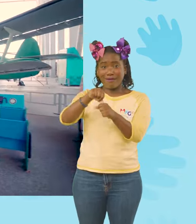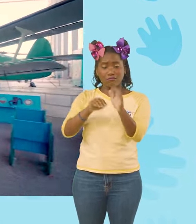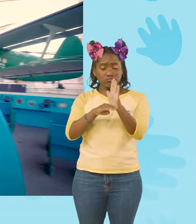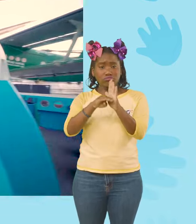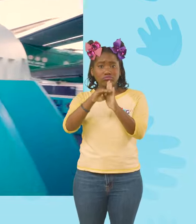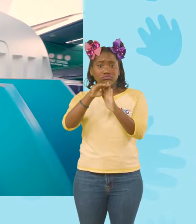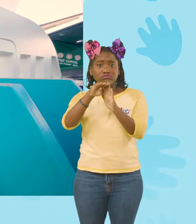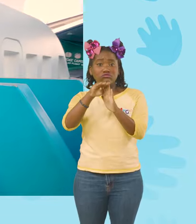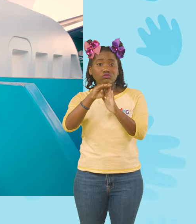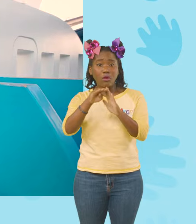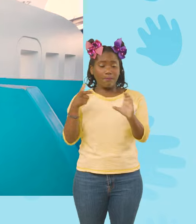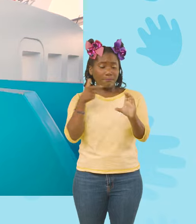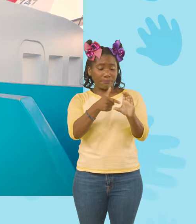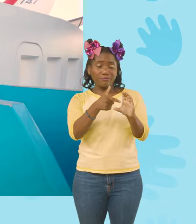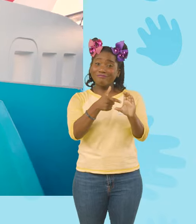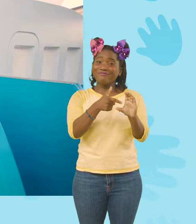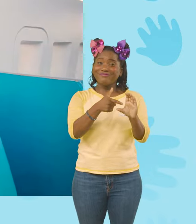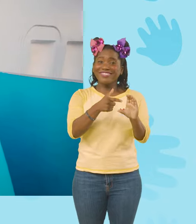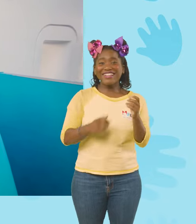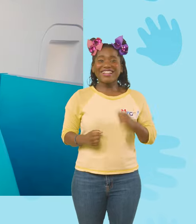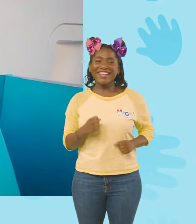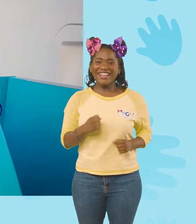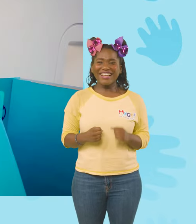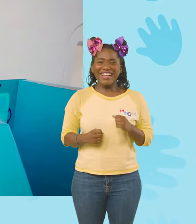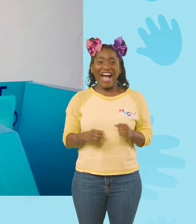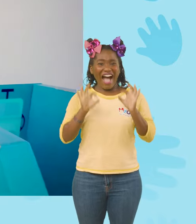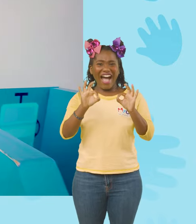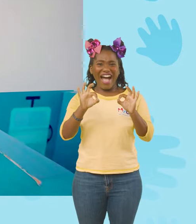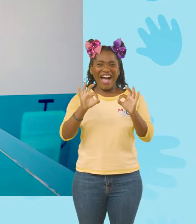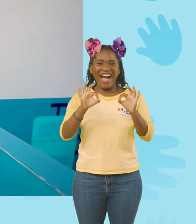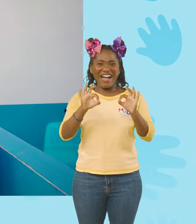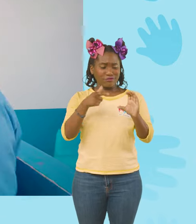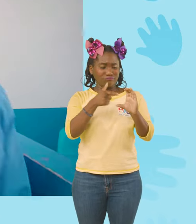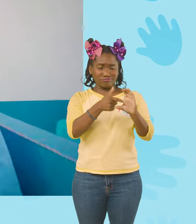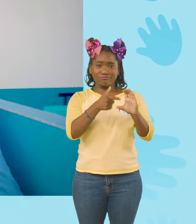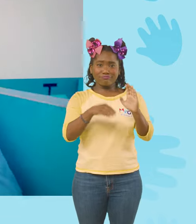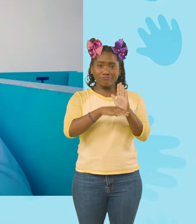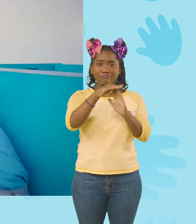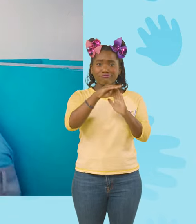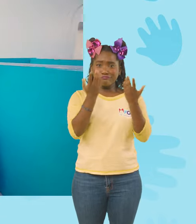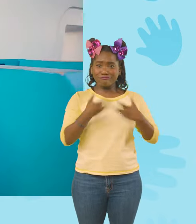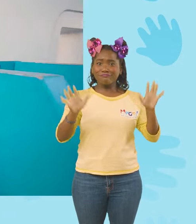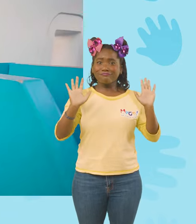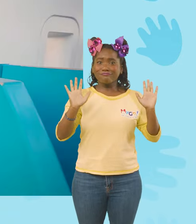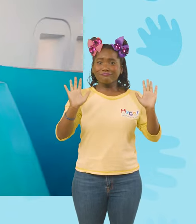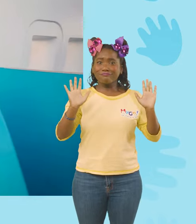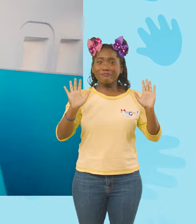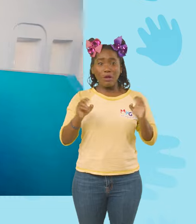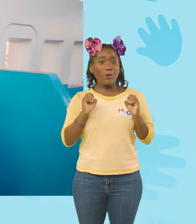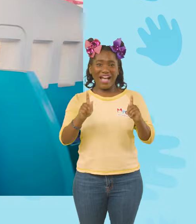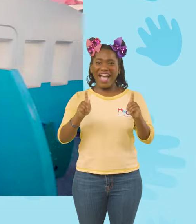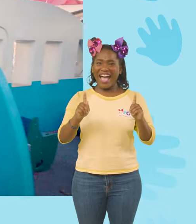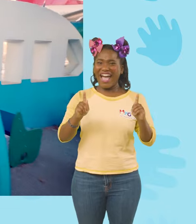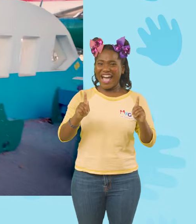fuel. Here we go, let's connect it. Oh, perfect, it's full. All right,